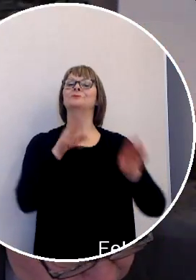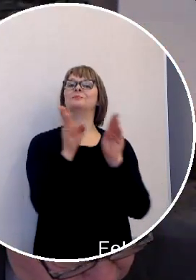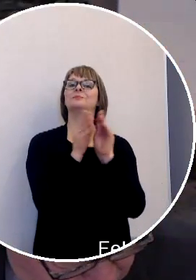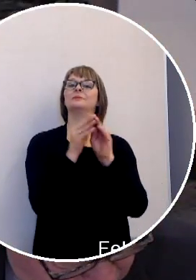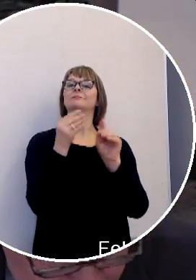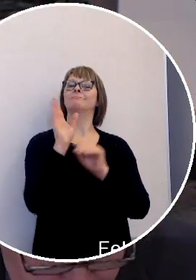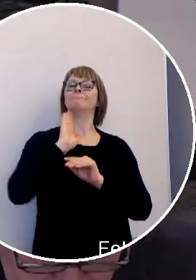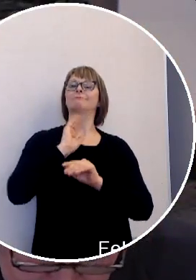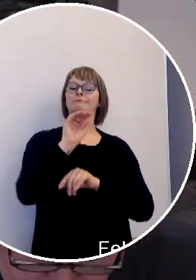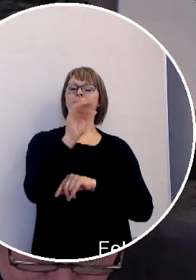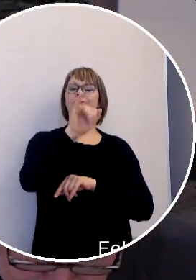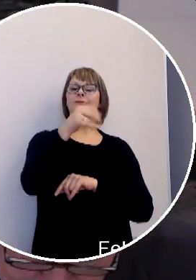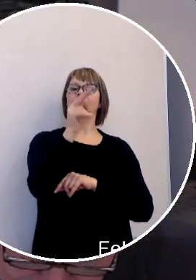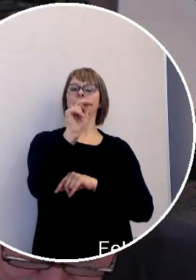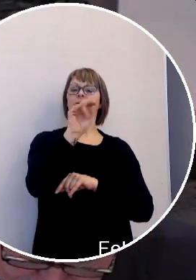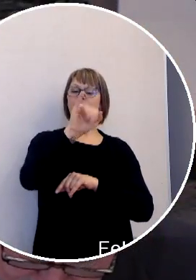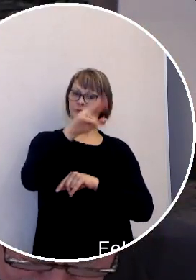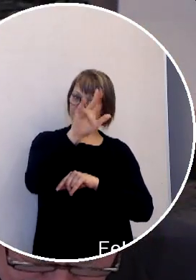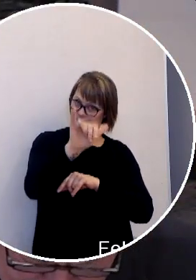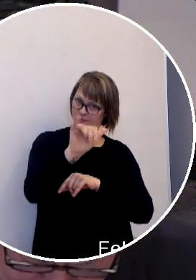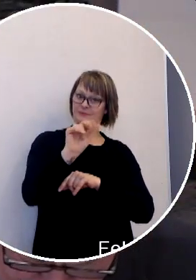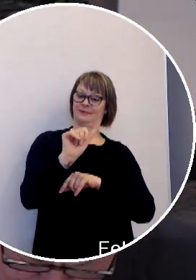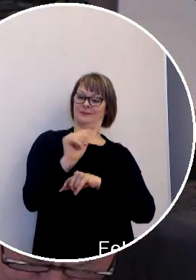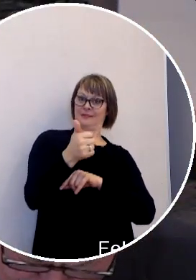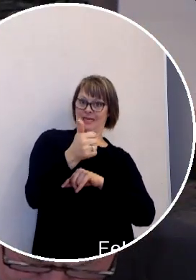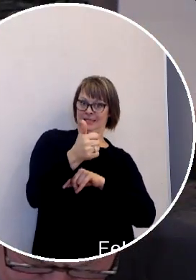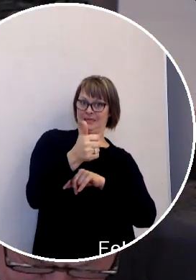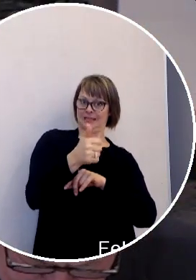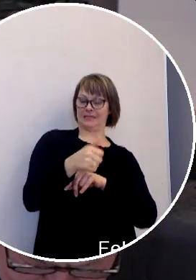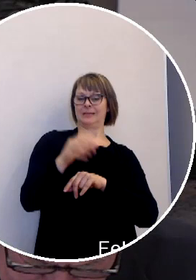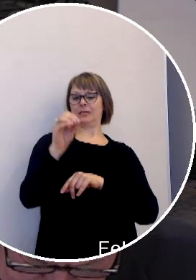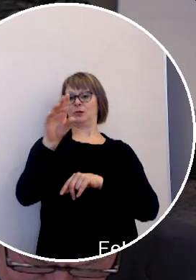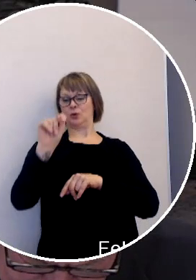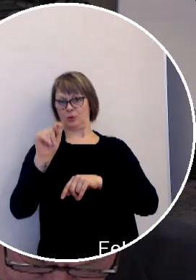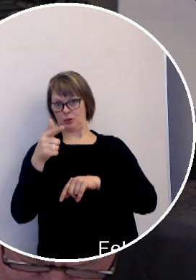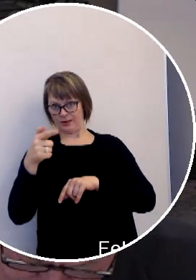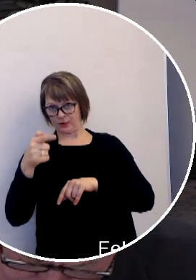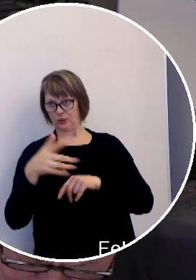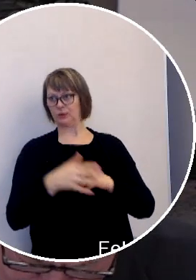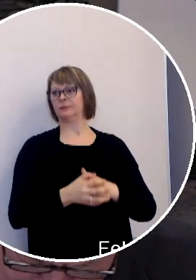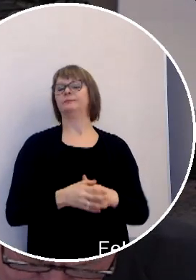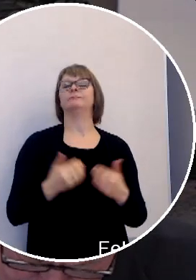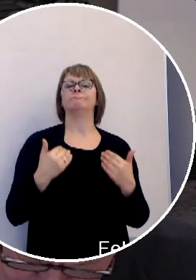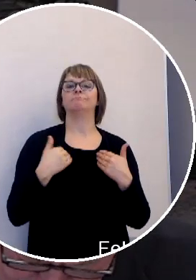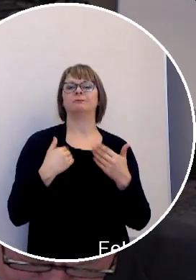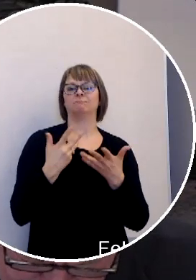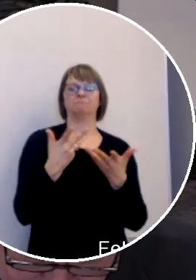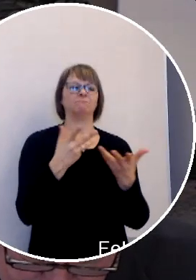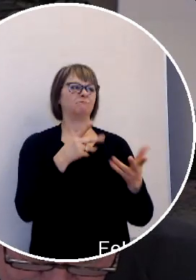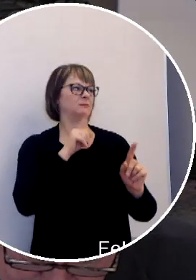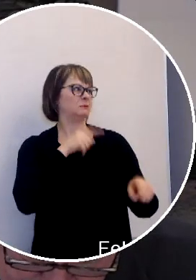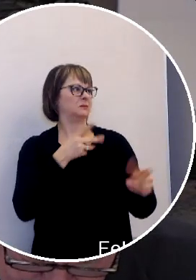meetings from July 10th, September 16th, October 2nd, and October 21st. So